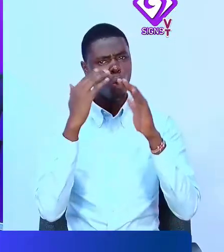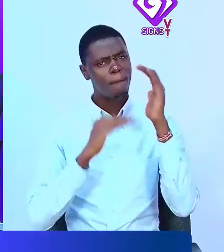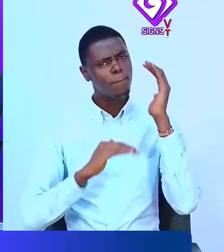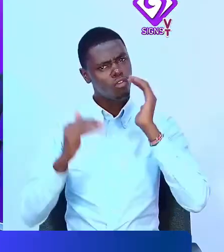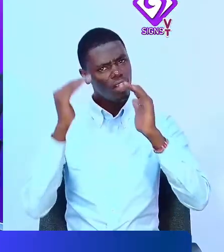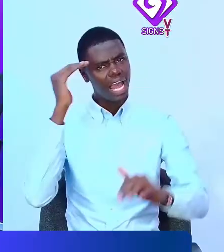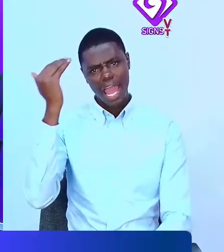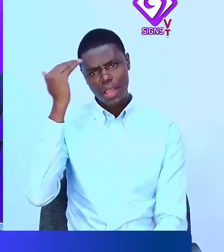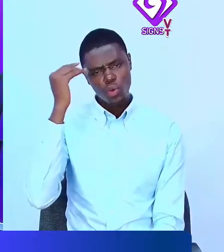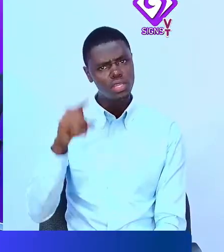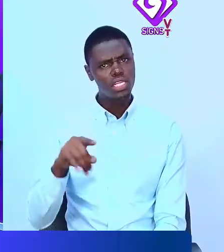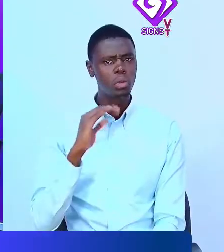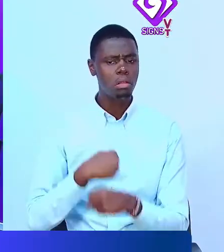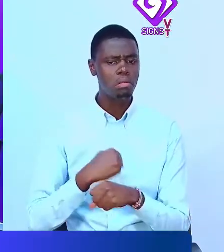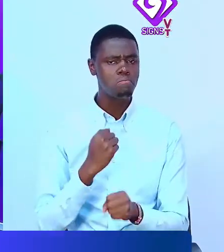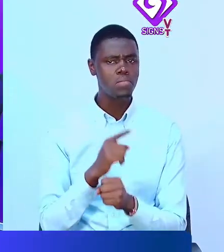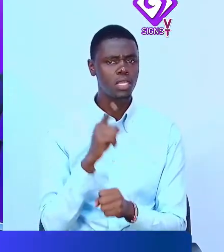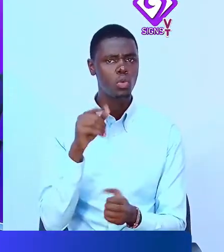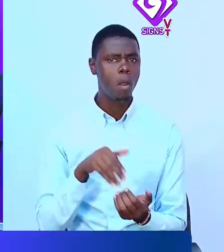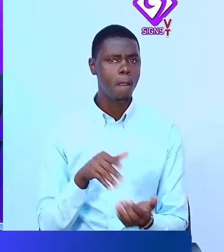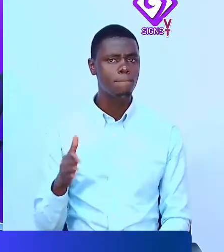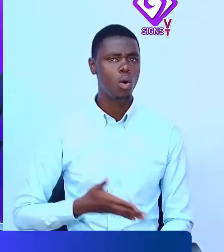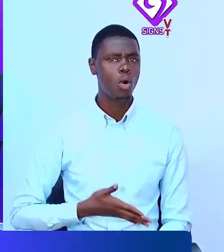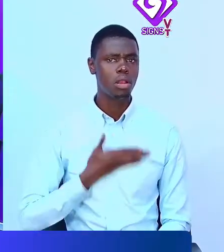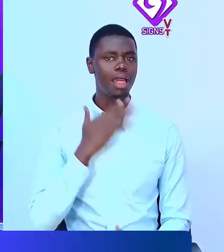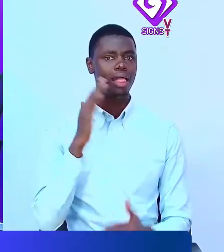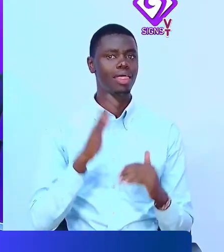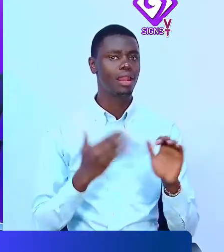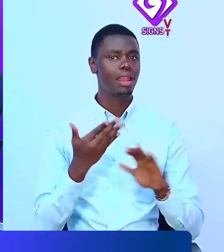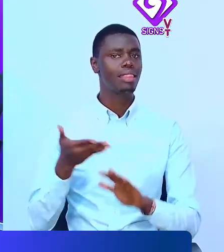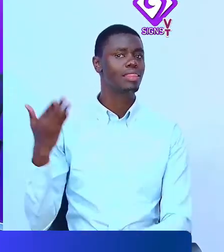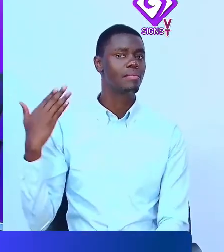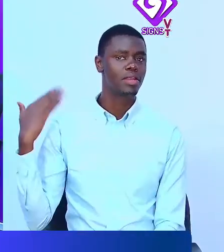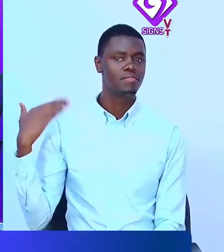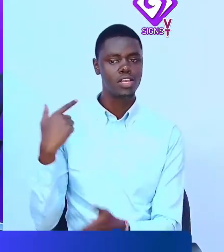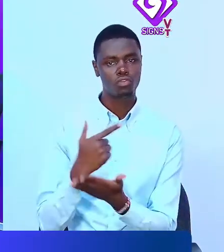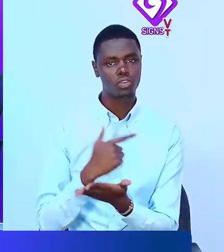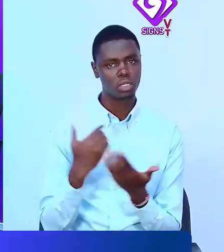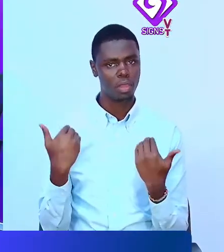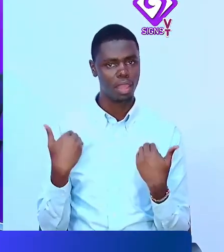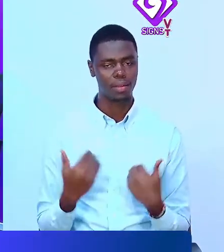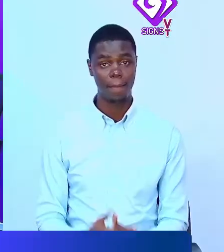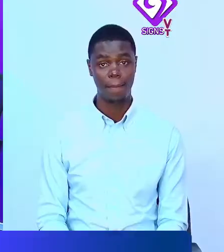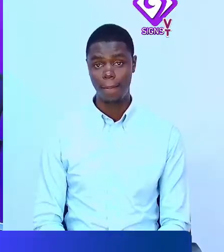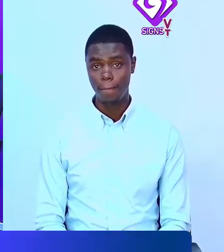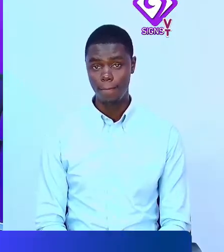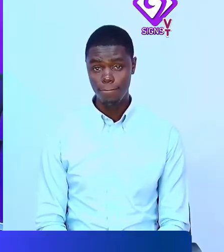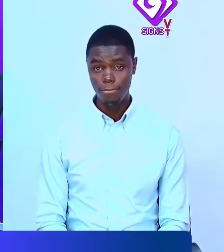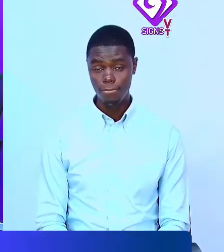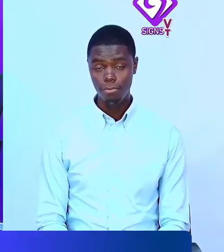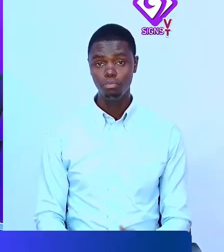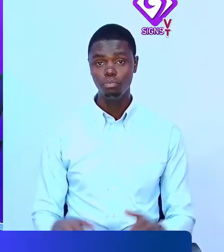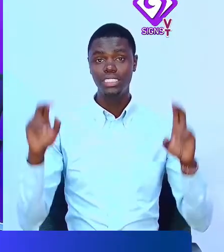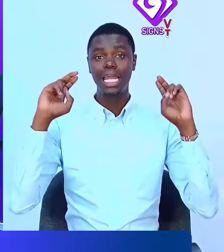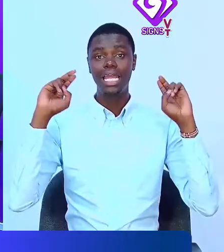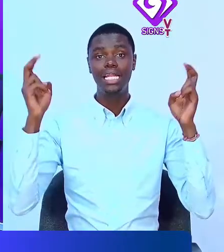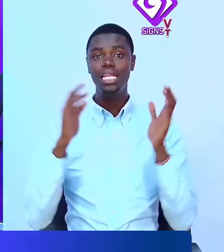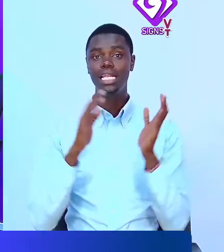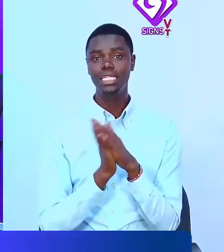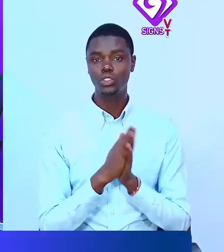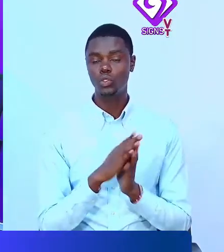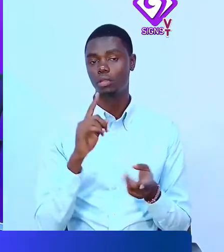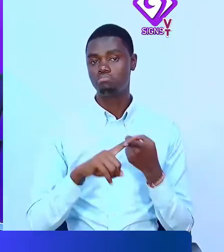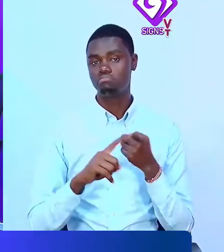this one is going to make you more angry than the previous conversation that we had. Yeah. And it is a headlining story in the